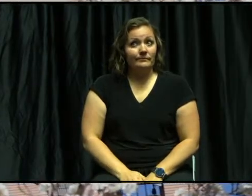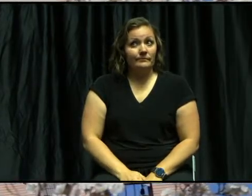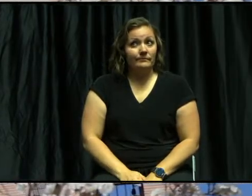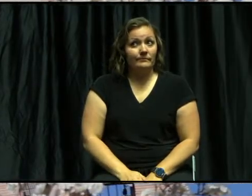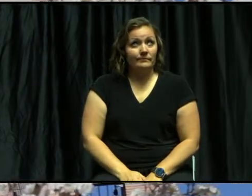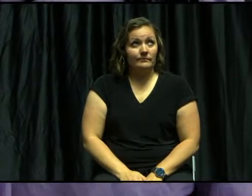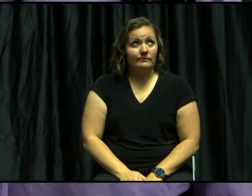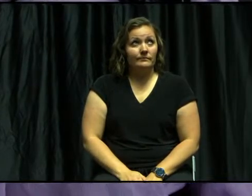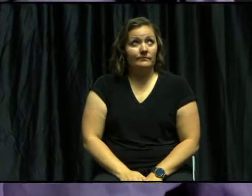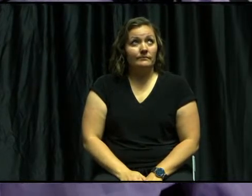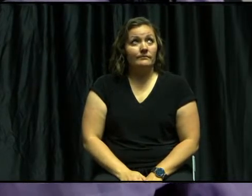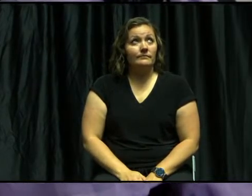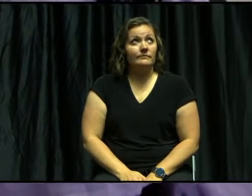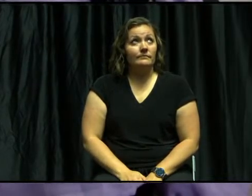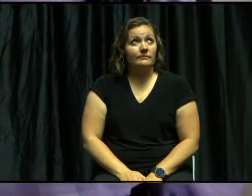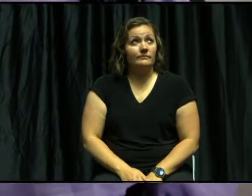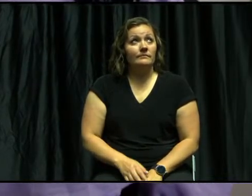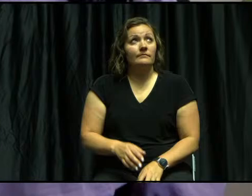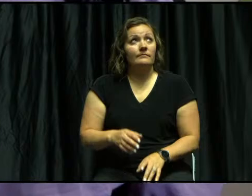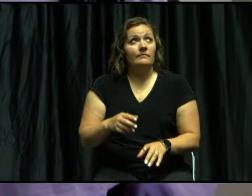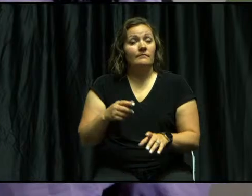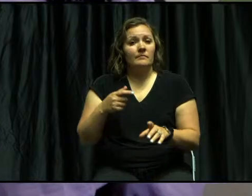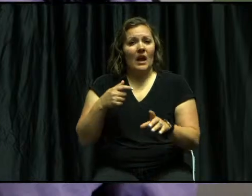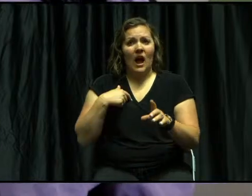I've reached the summit. I've